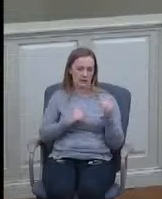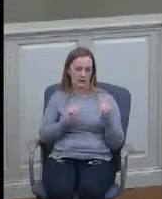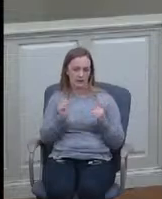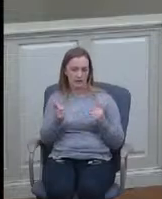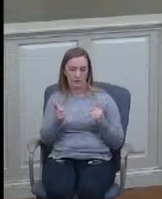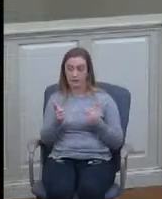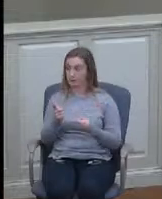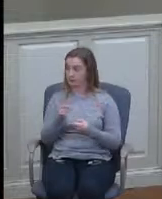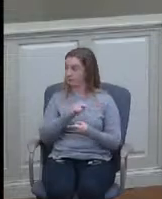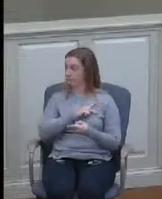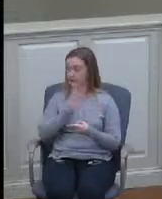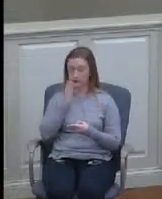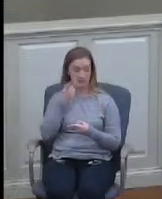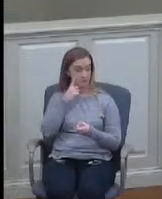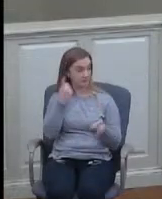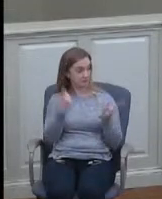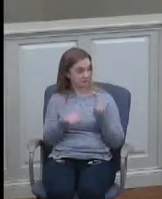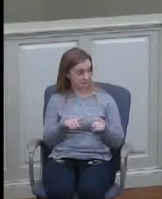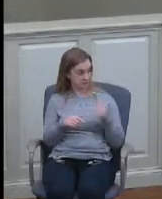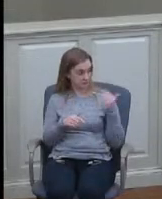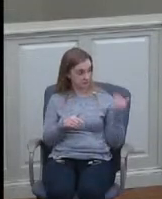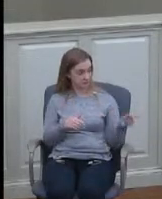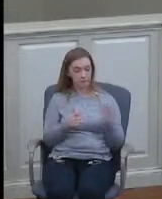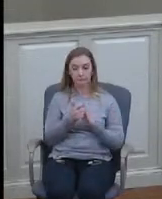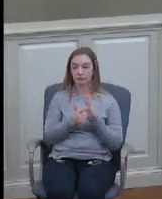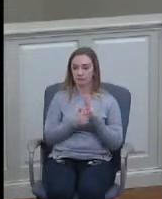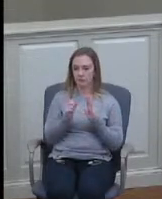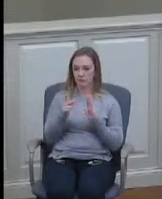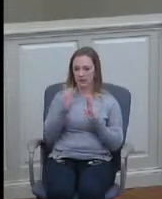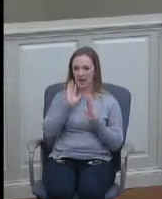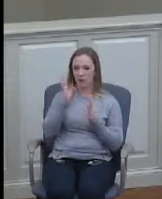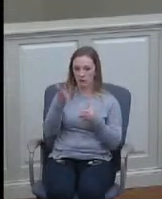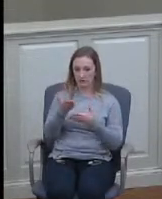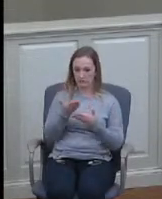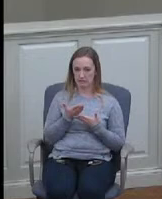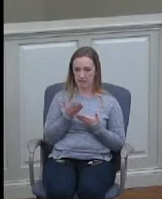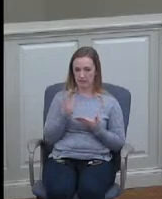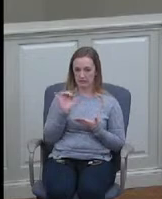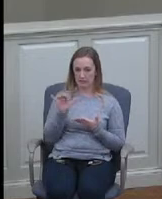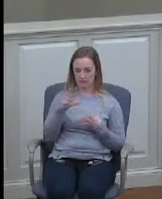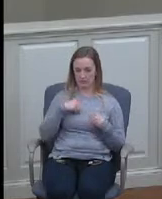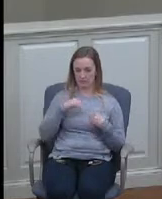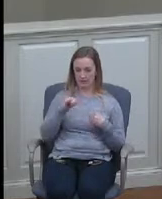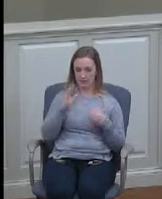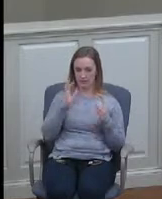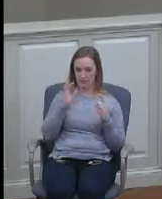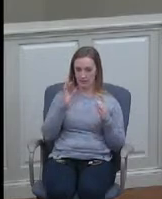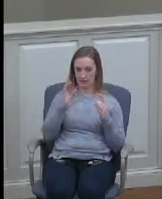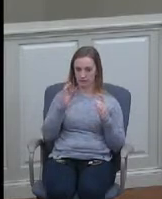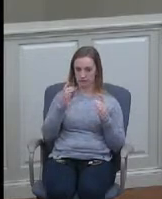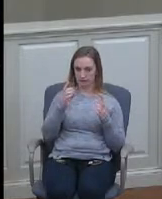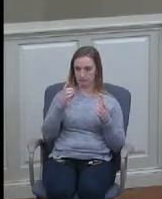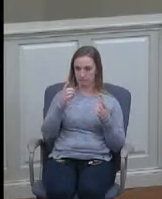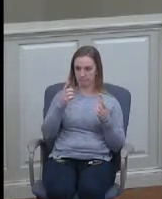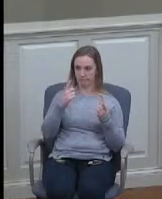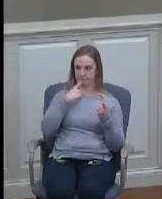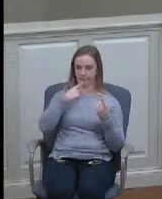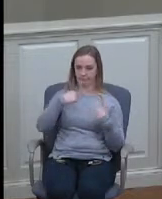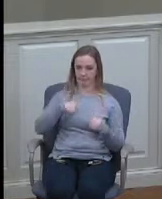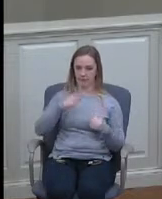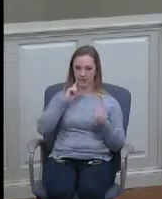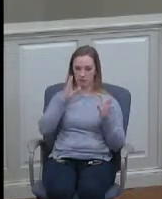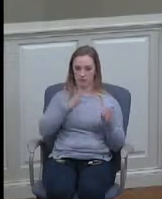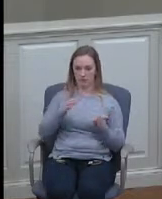a consensus up here. Sounds good. Yeah. Okay, I'll take that instruction and prepare it Okay. for the next meeting. And I think, again,